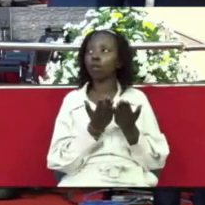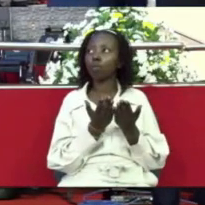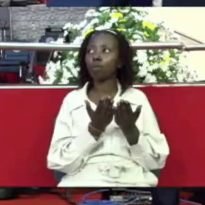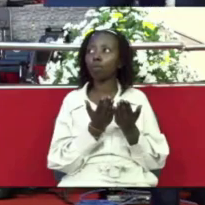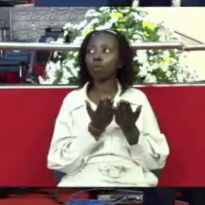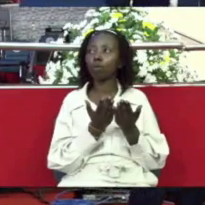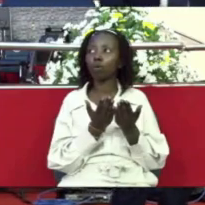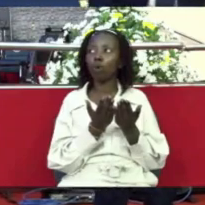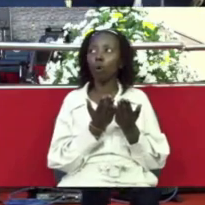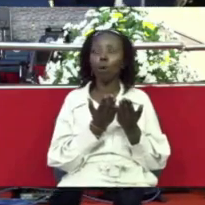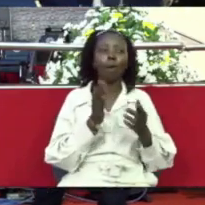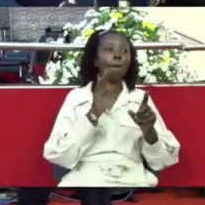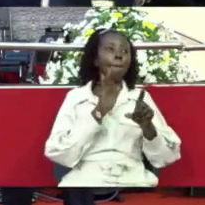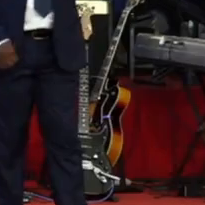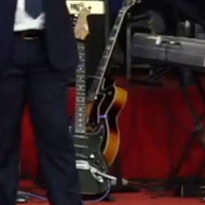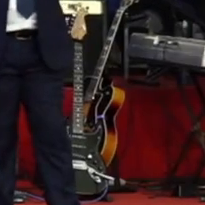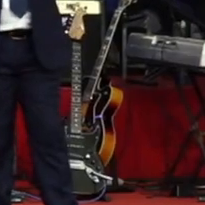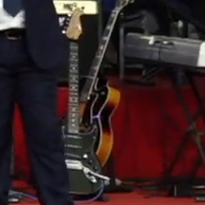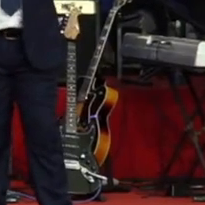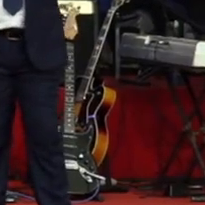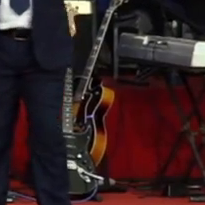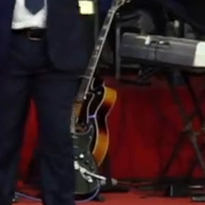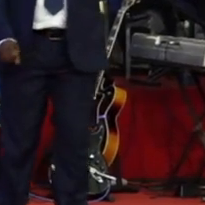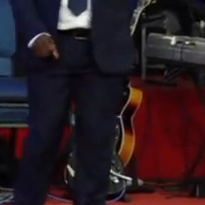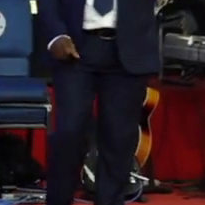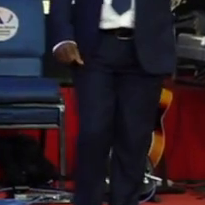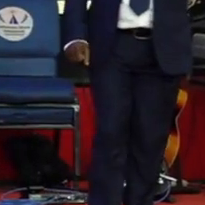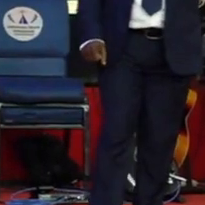Tuende katika sheria pili kurasa wetu wa 6.